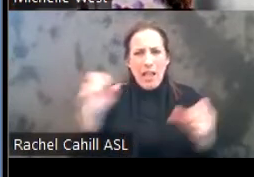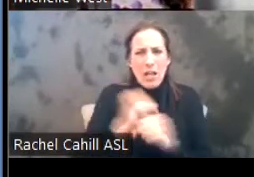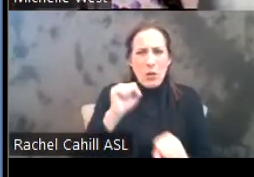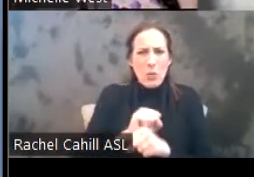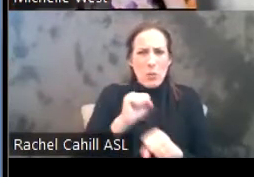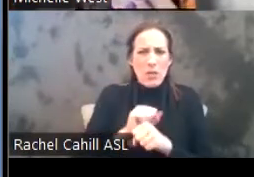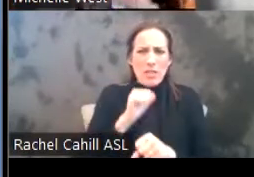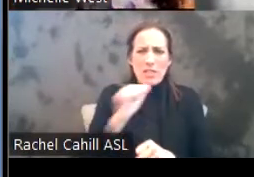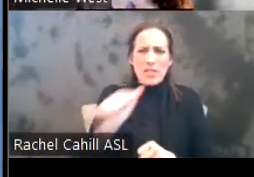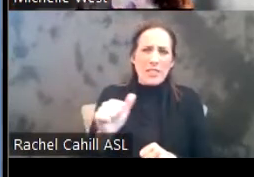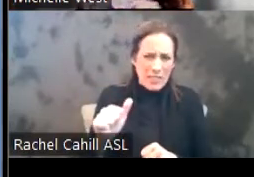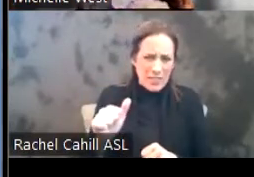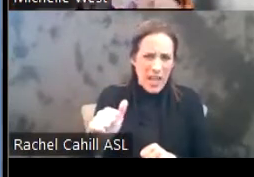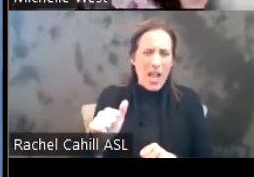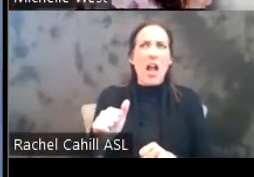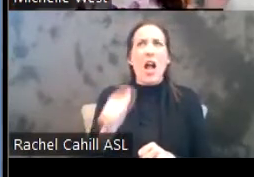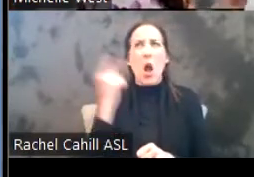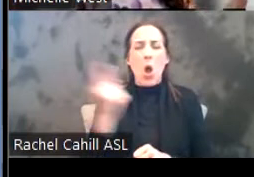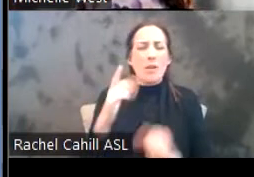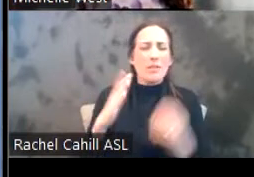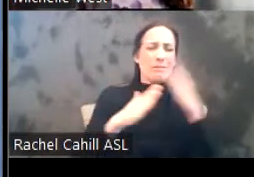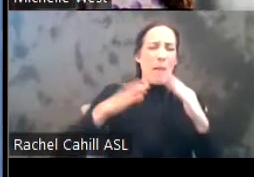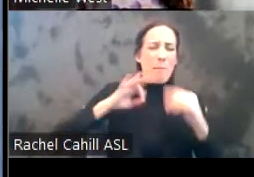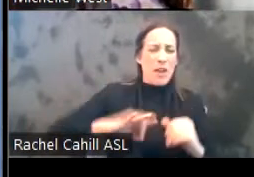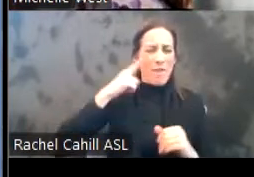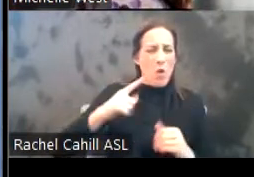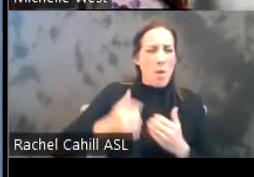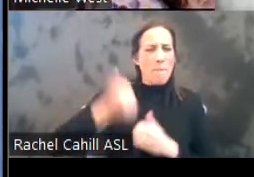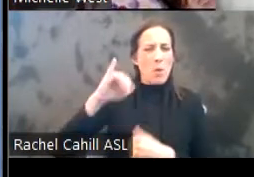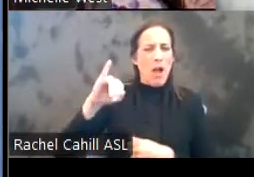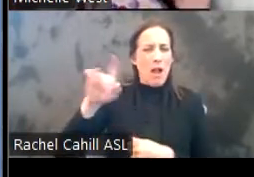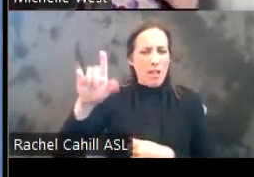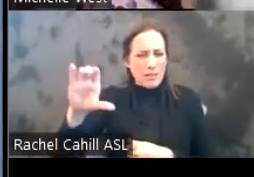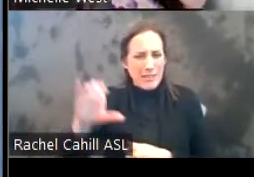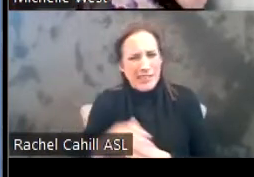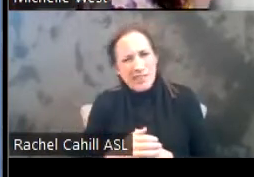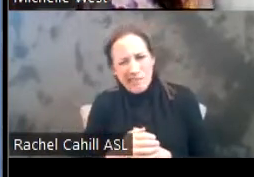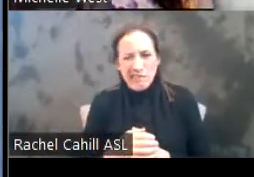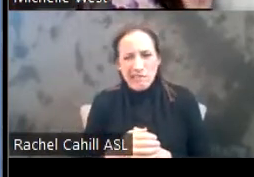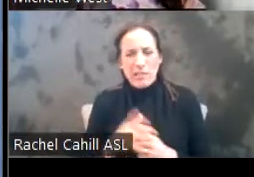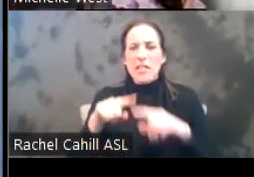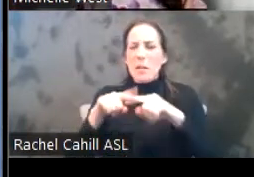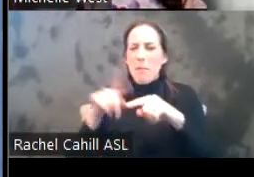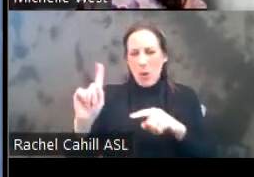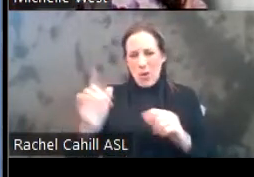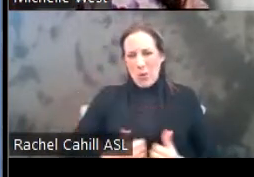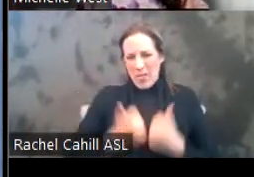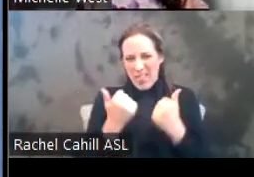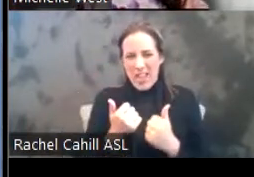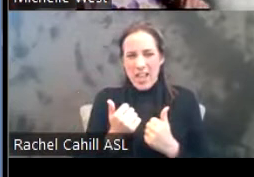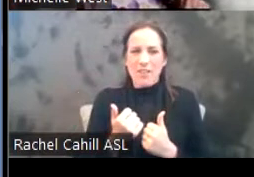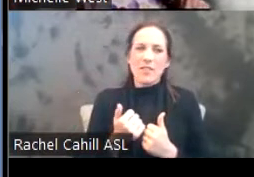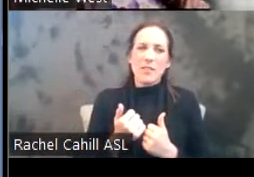return for most centers, depending on where you live. So that one's a little iffy for